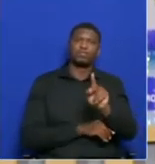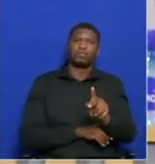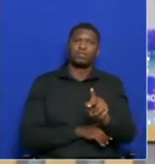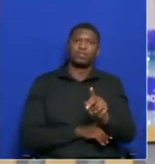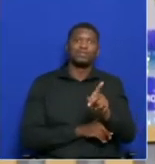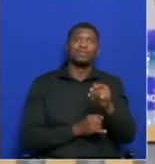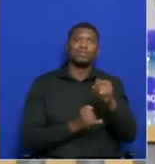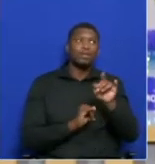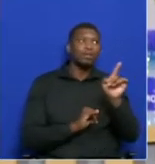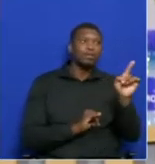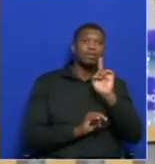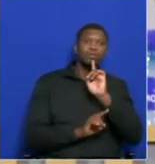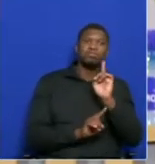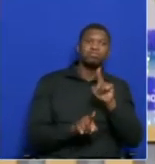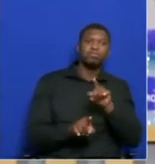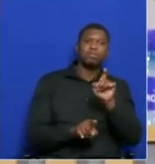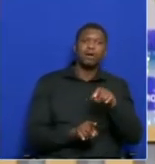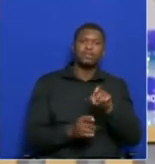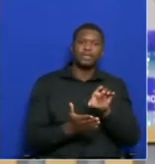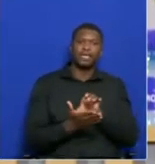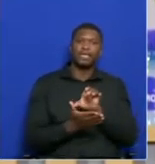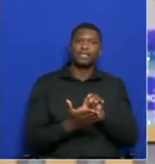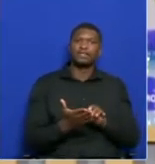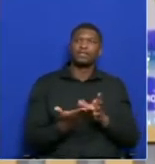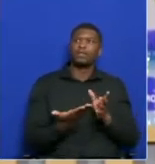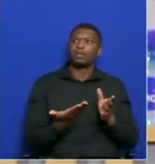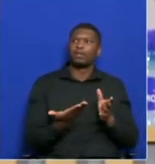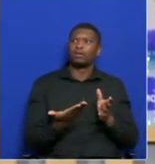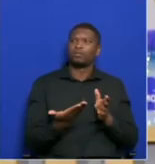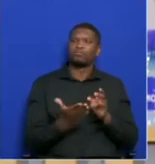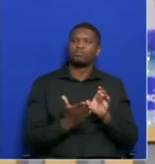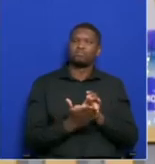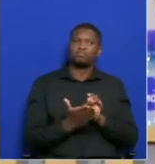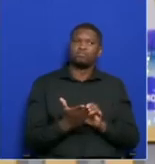ad hoc services in respect of Kubi's Triotic